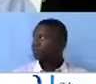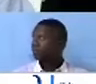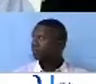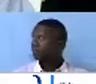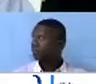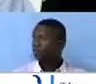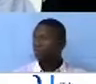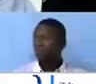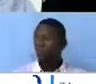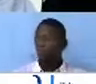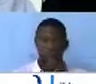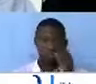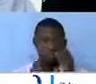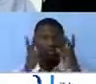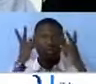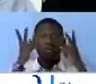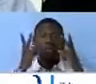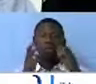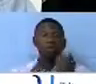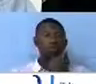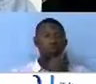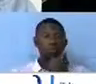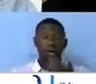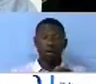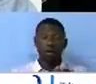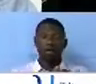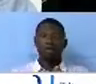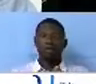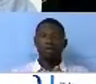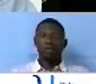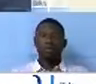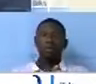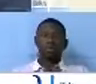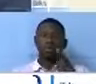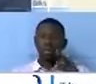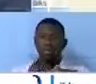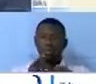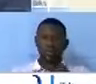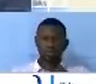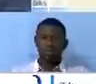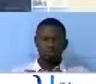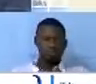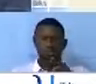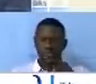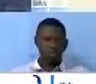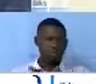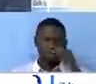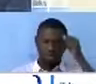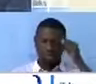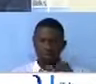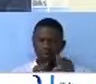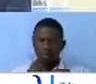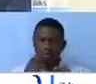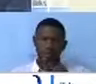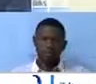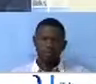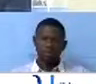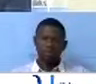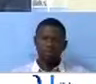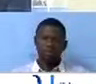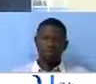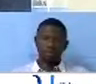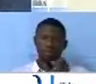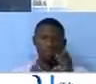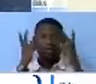You are shocked at the number? Mm-hmm. No, about this, no, I cannot remember this. You sorted